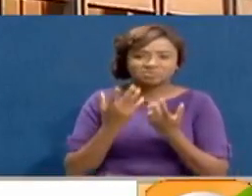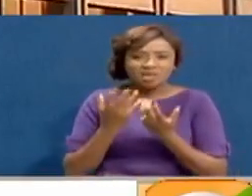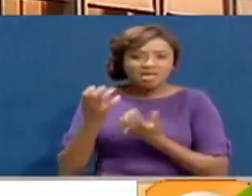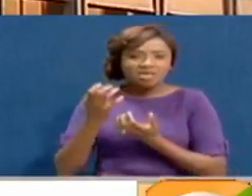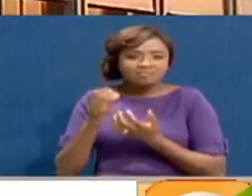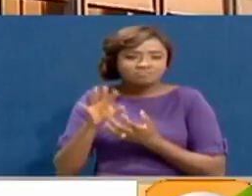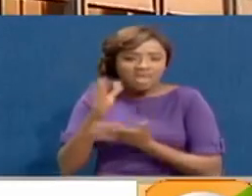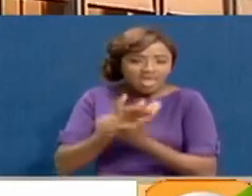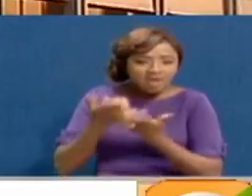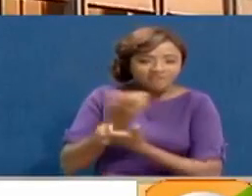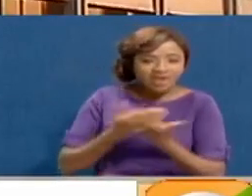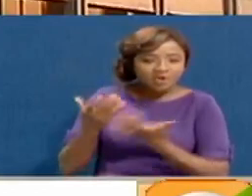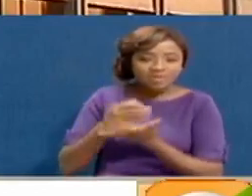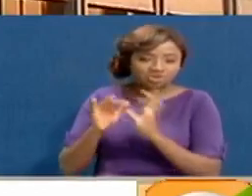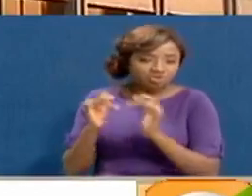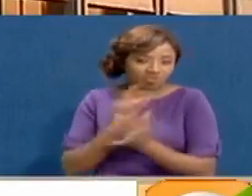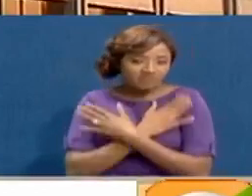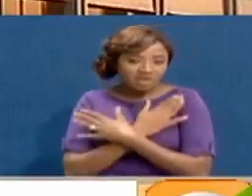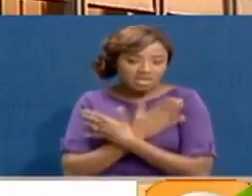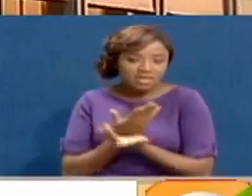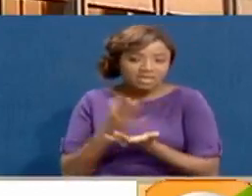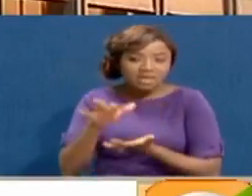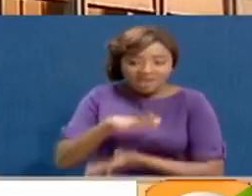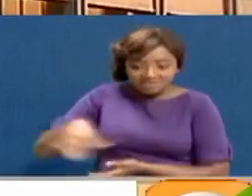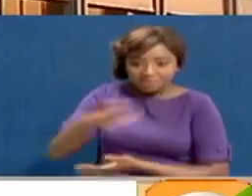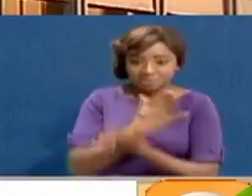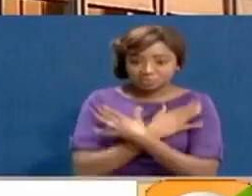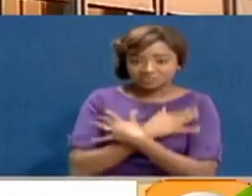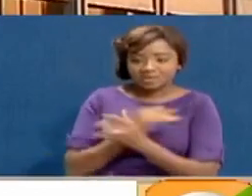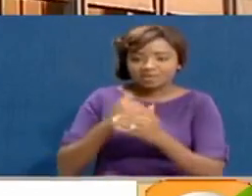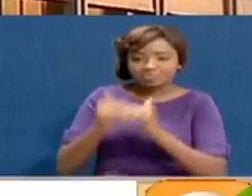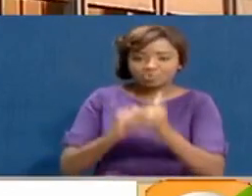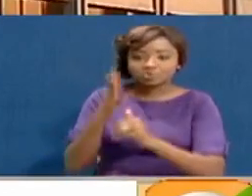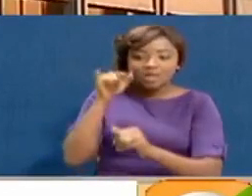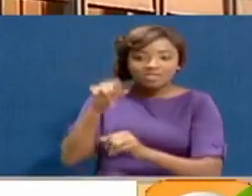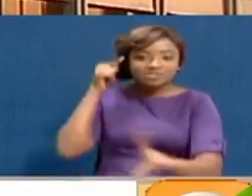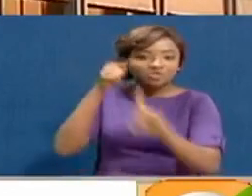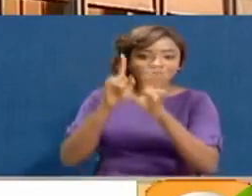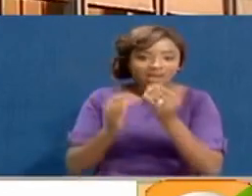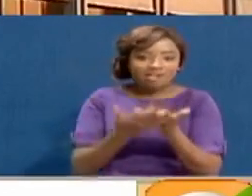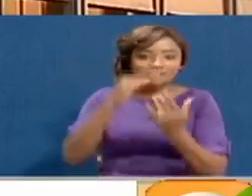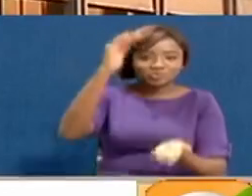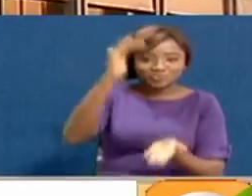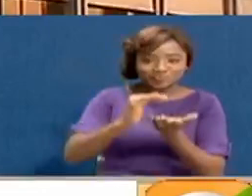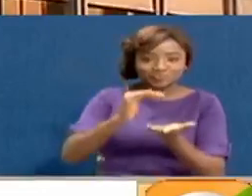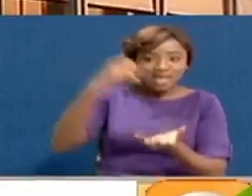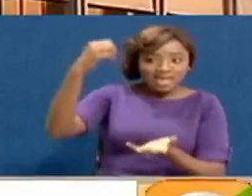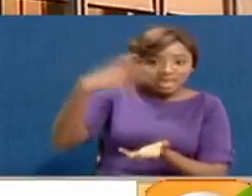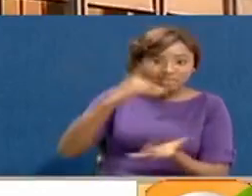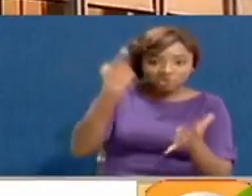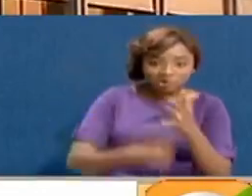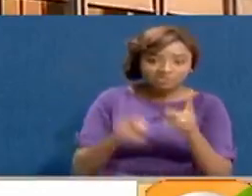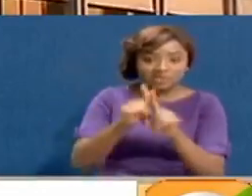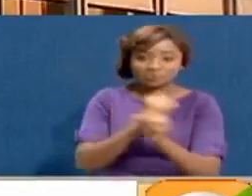schemes. Optiven Limited CEO George Wachiuri says the concept seeks to reduce energy costs while protecting